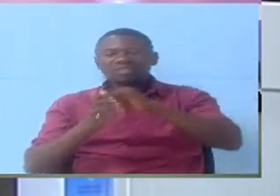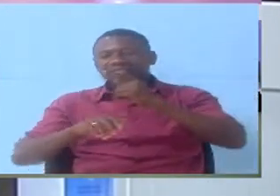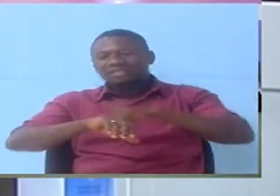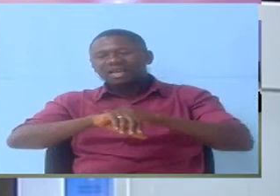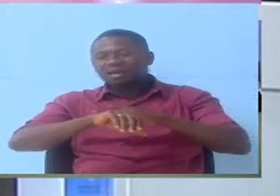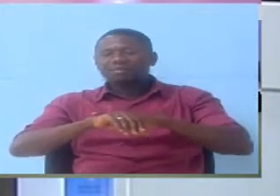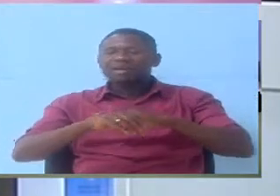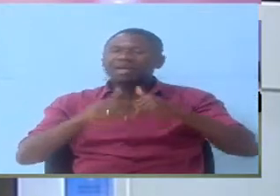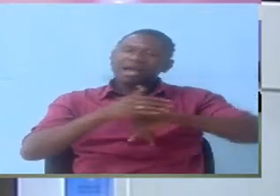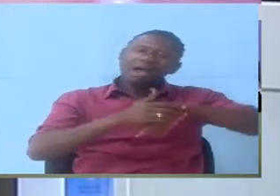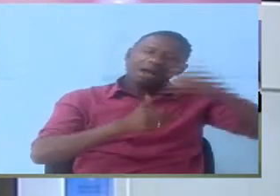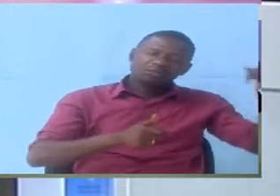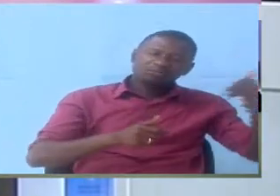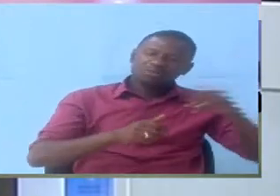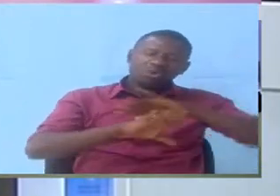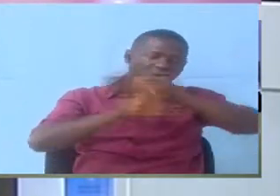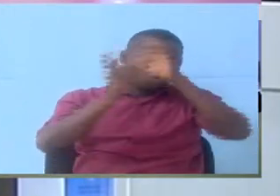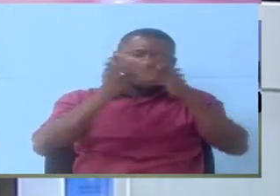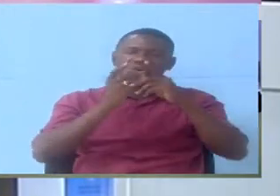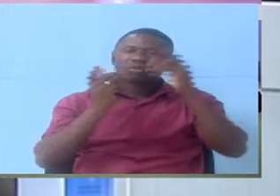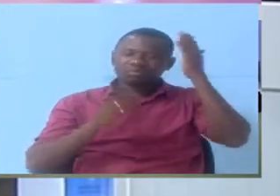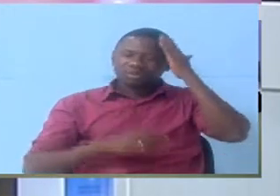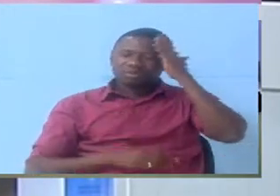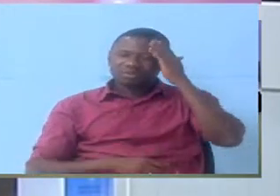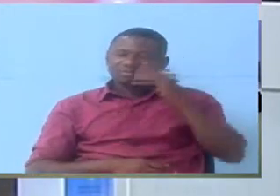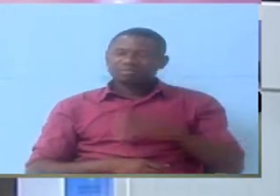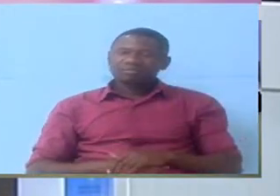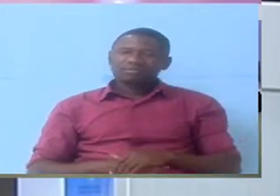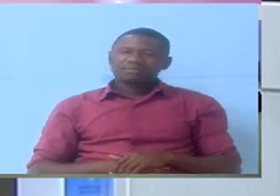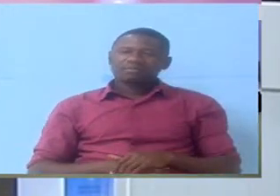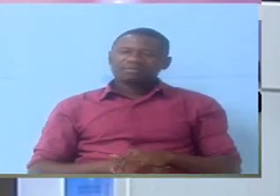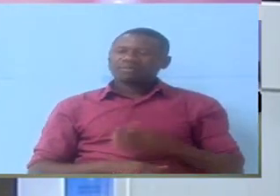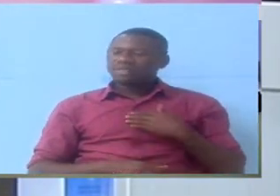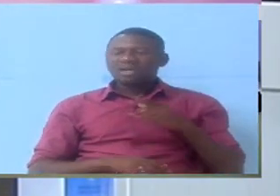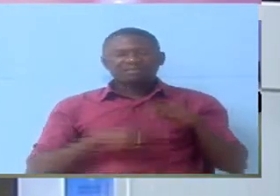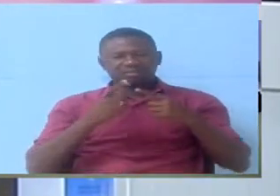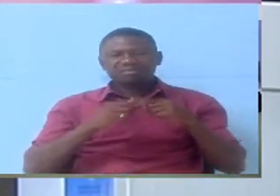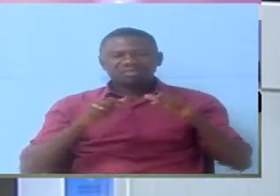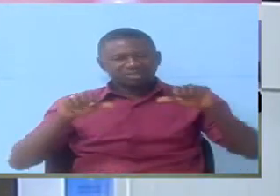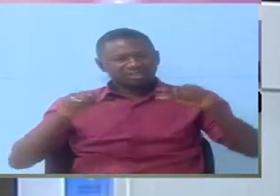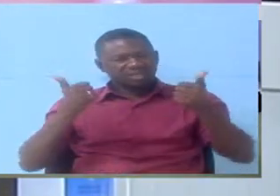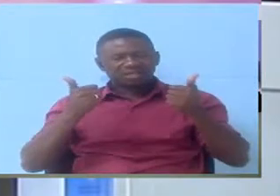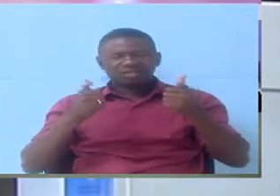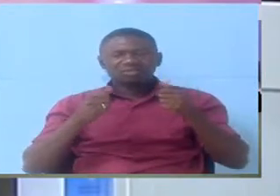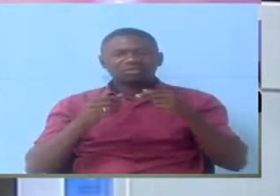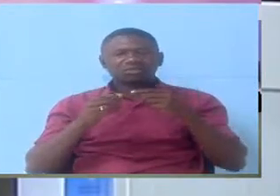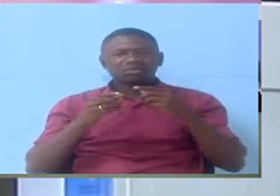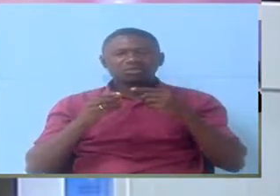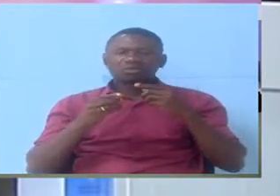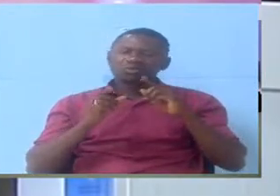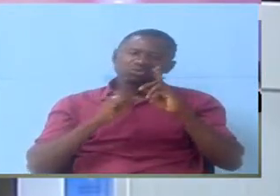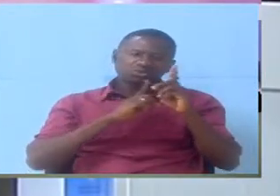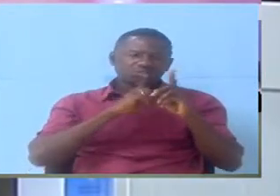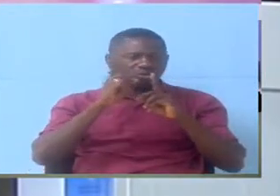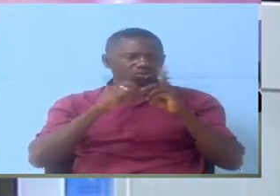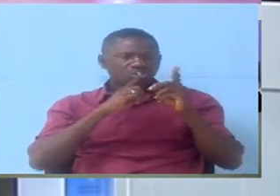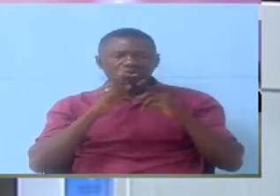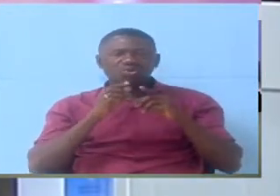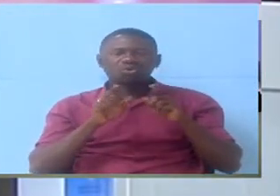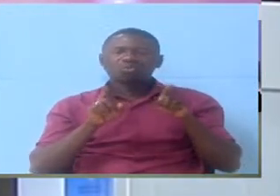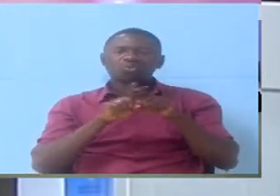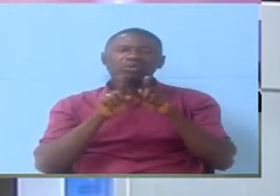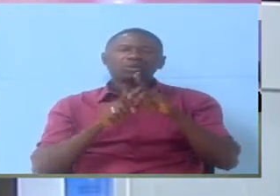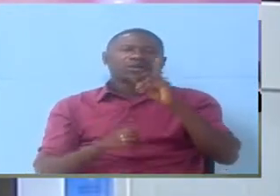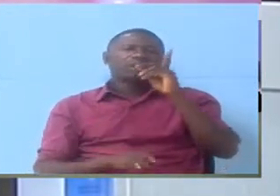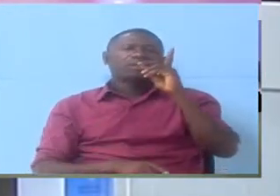bo watu men Jomo Kenyatta Airport. And I started speaking to DPKO. Adamu tapurka diamu DPKO. So they wrote a note verbal.